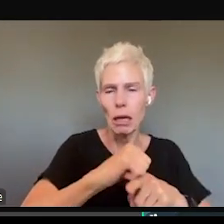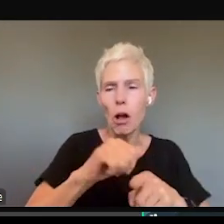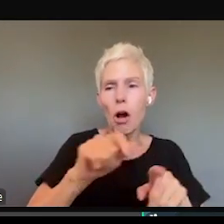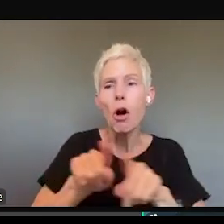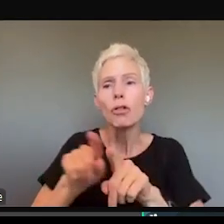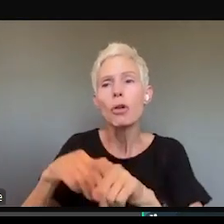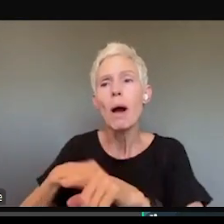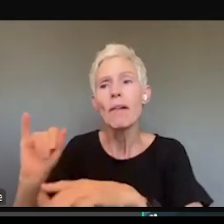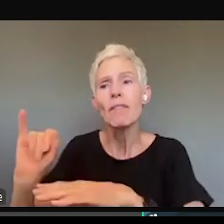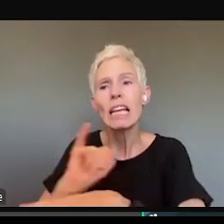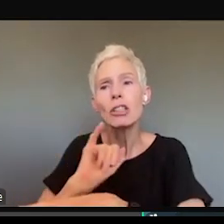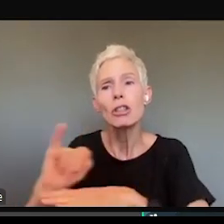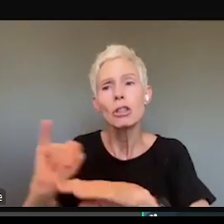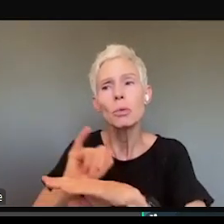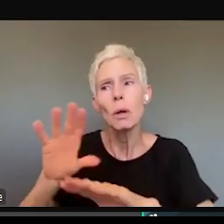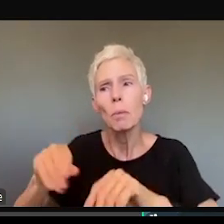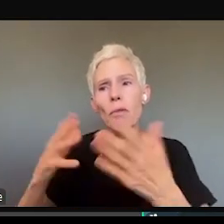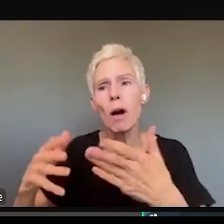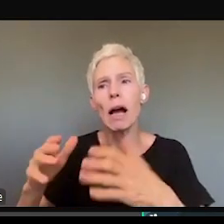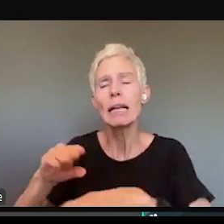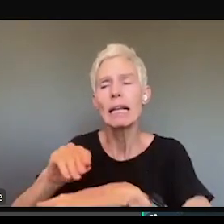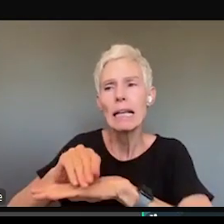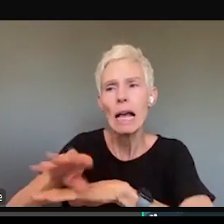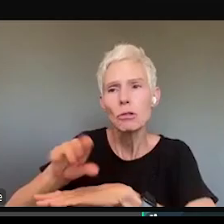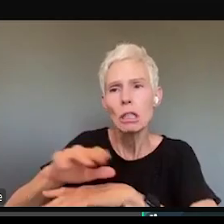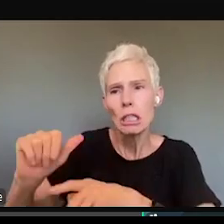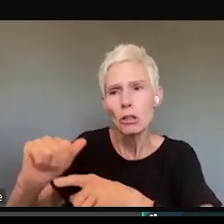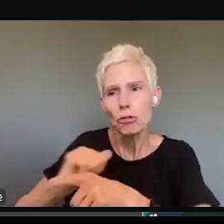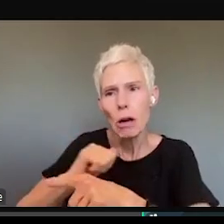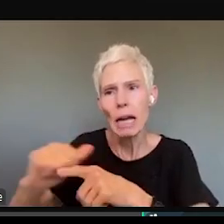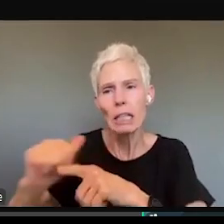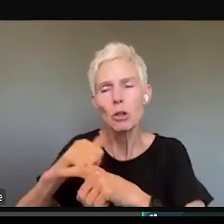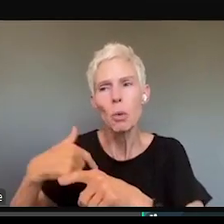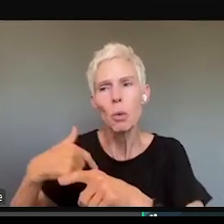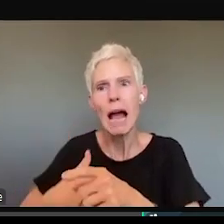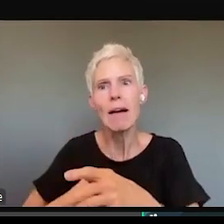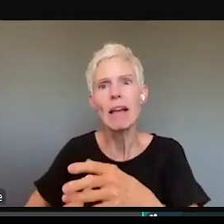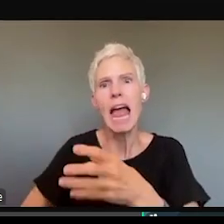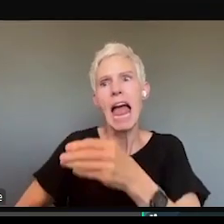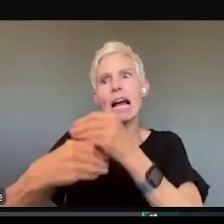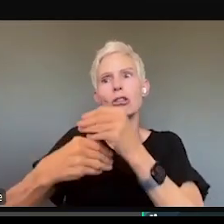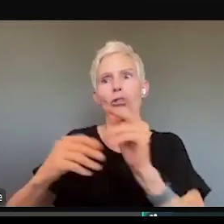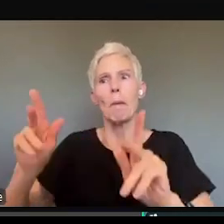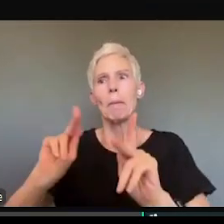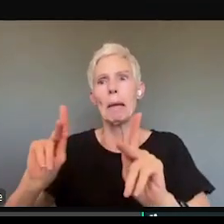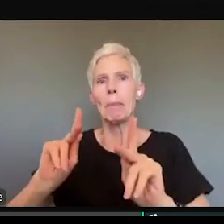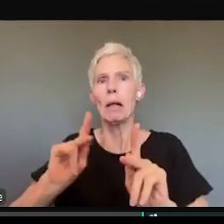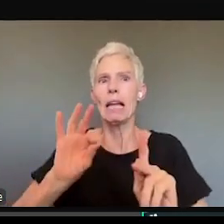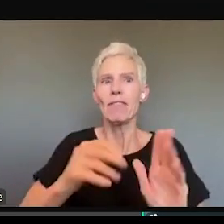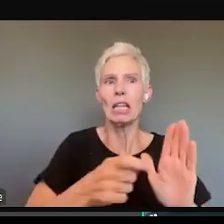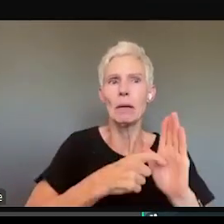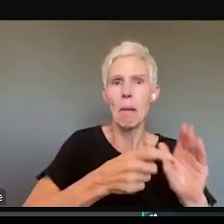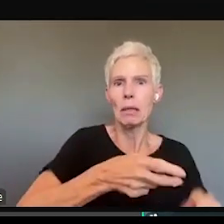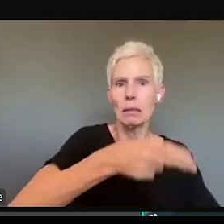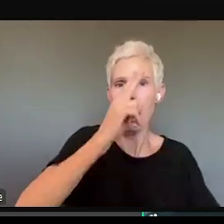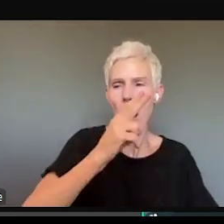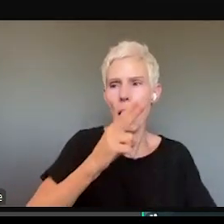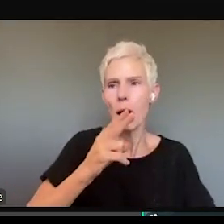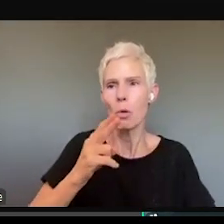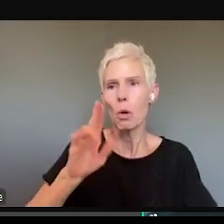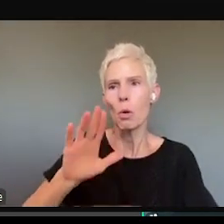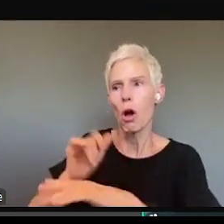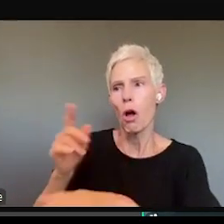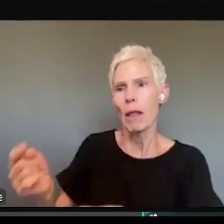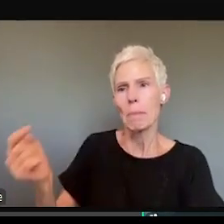do crisis counselor training and connections trainings just so we can have extra capacity to meet the demand. And then for our Spanish calls, all of